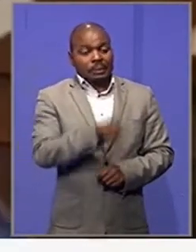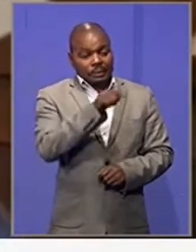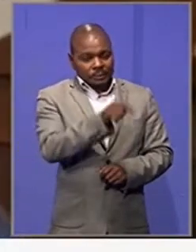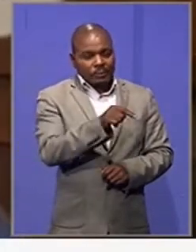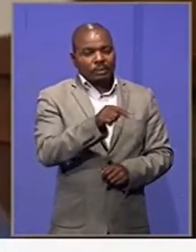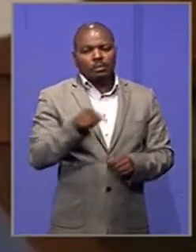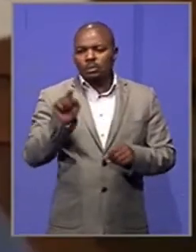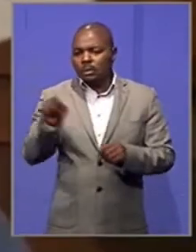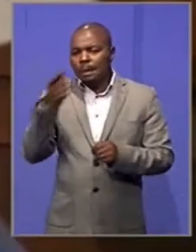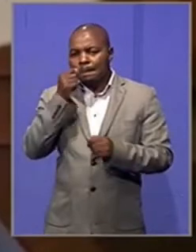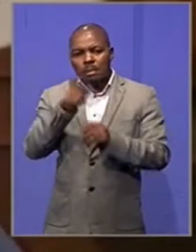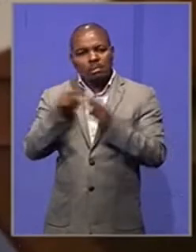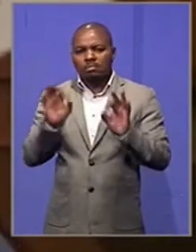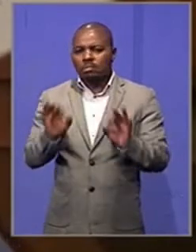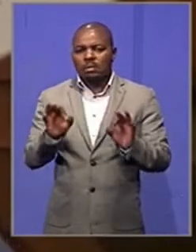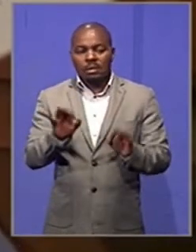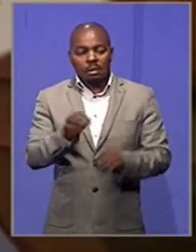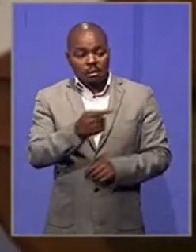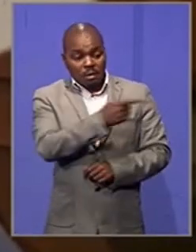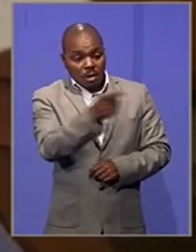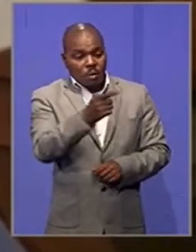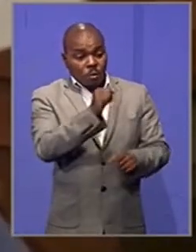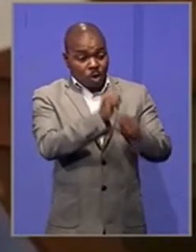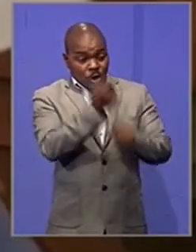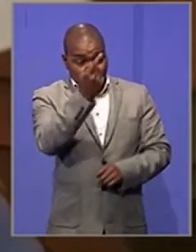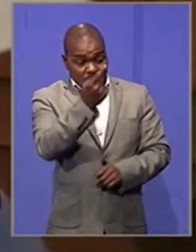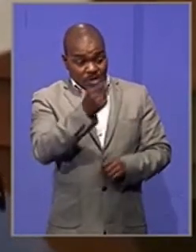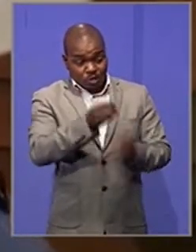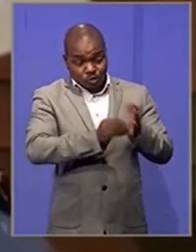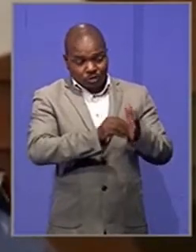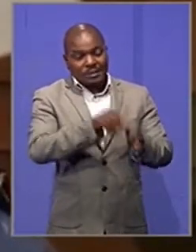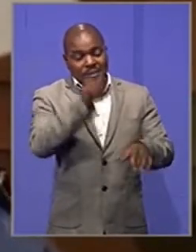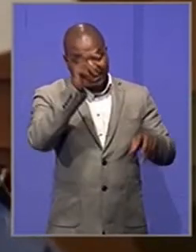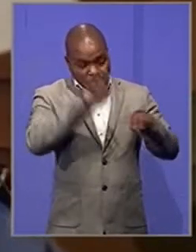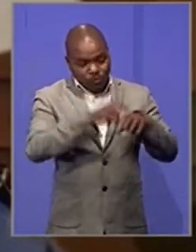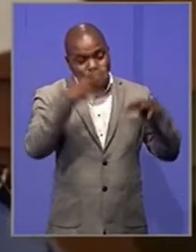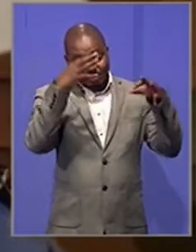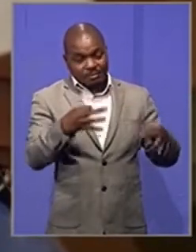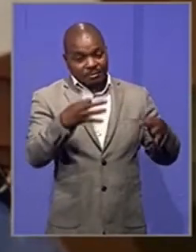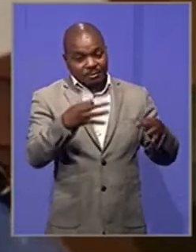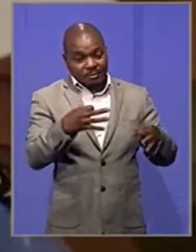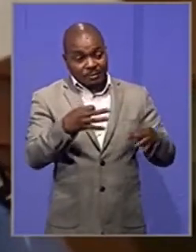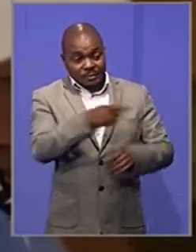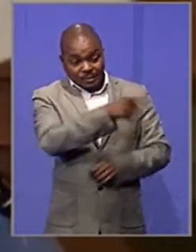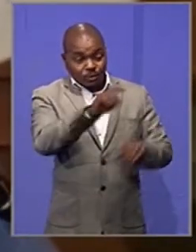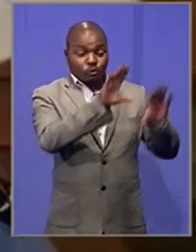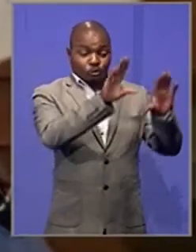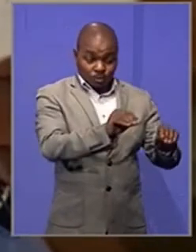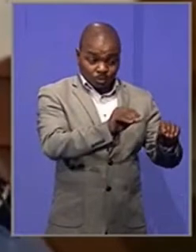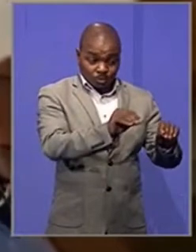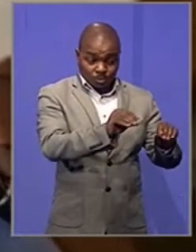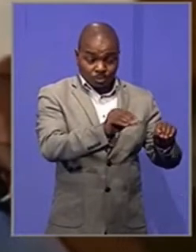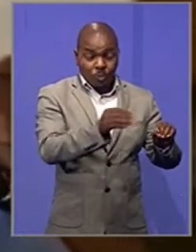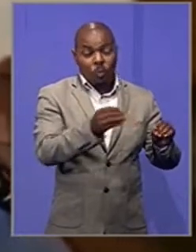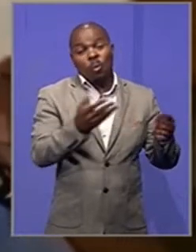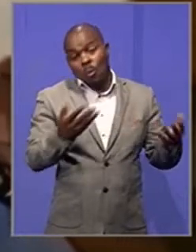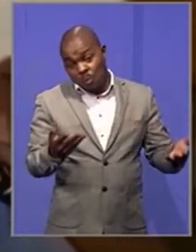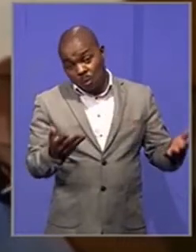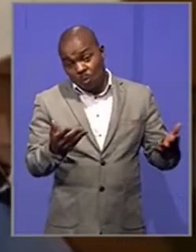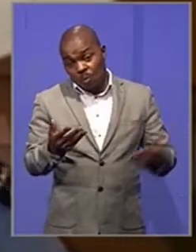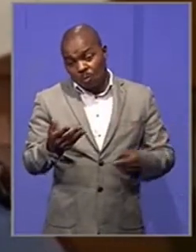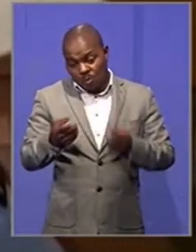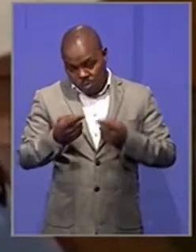So it's up to all the criminals in Gauteng to make a decision. Either they stop what they are doing or